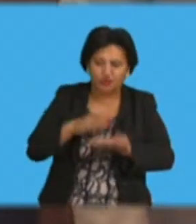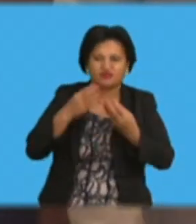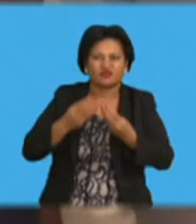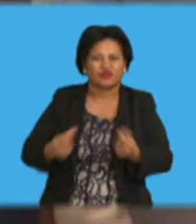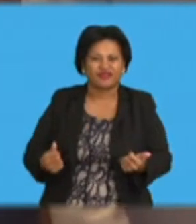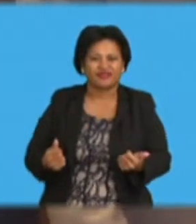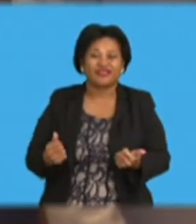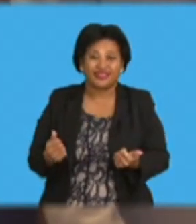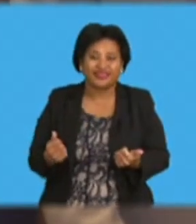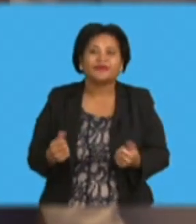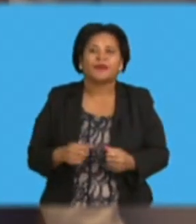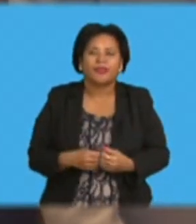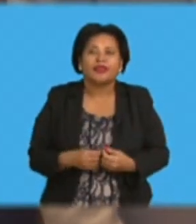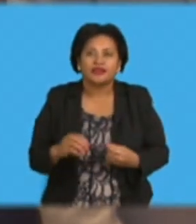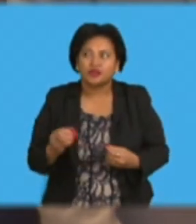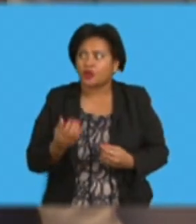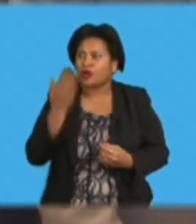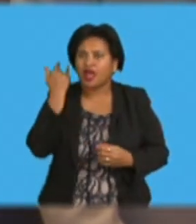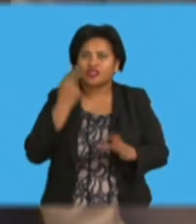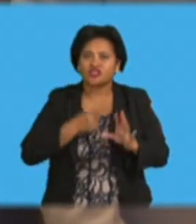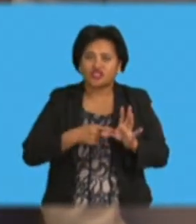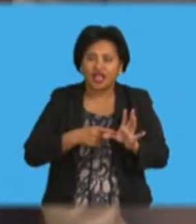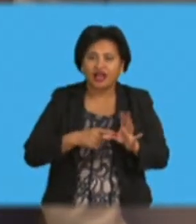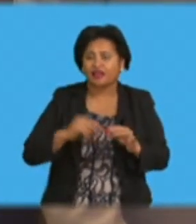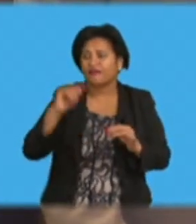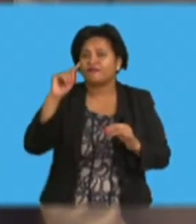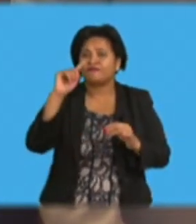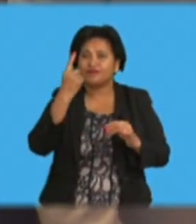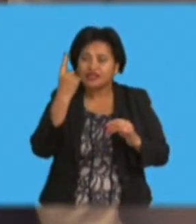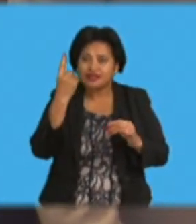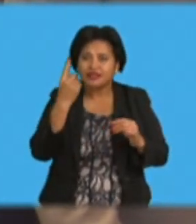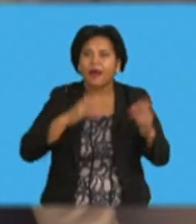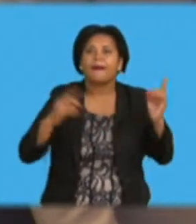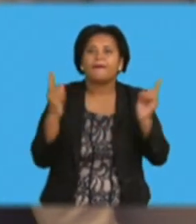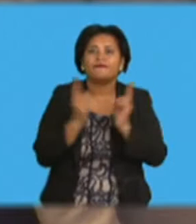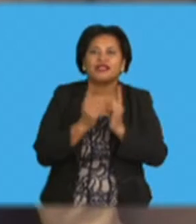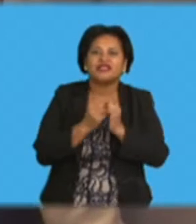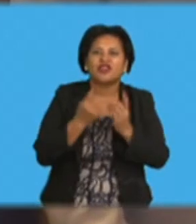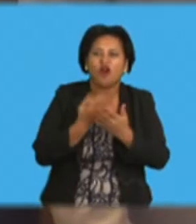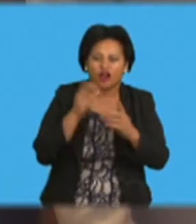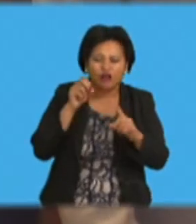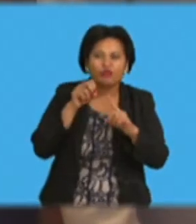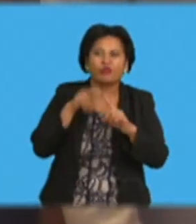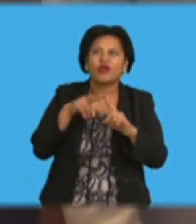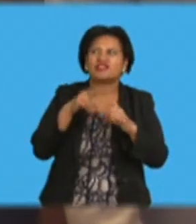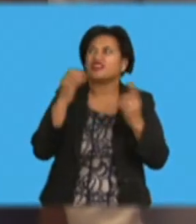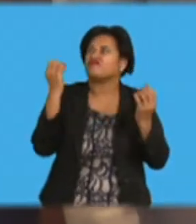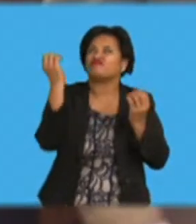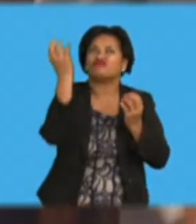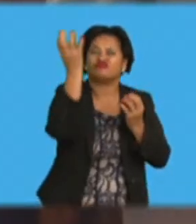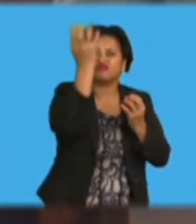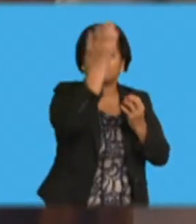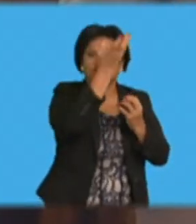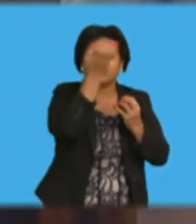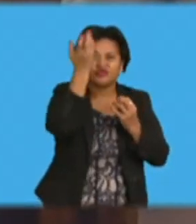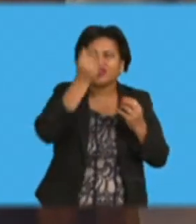we also had the first ever asbestos symposium. You know, we had an asbestos scare last year on the issues at the